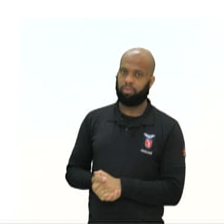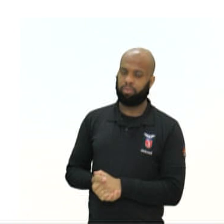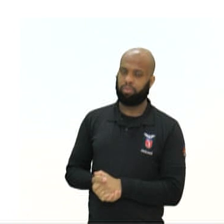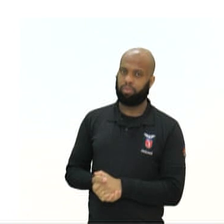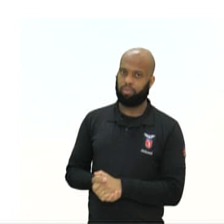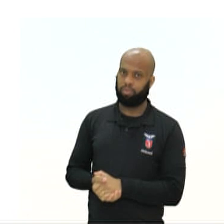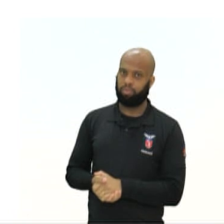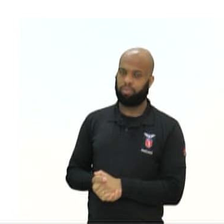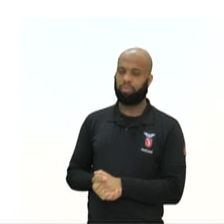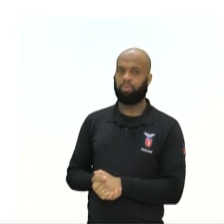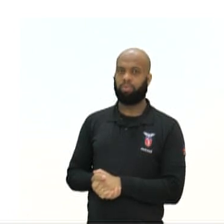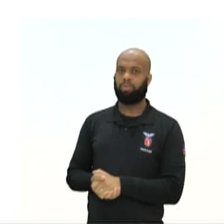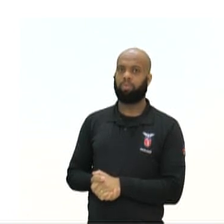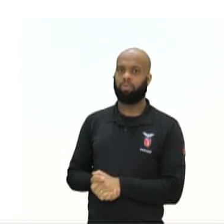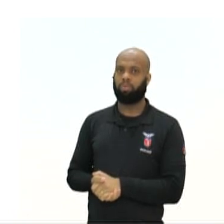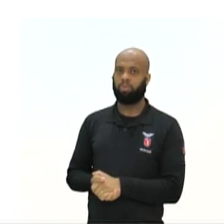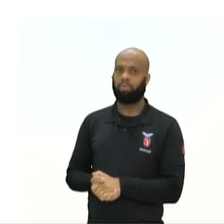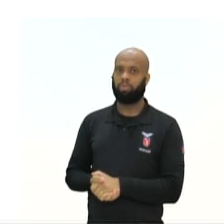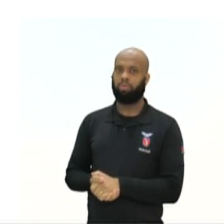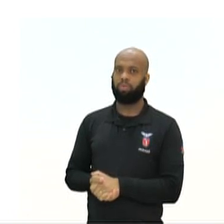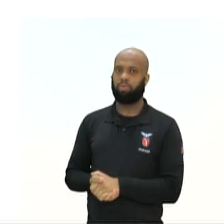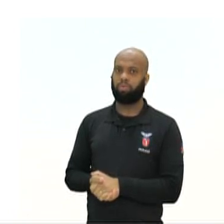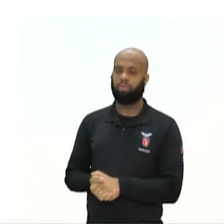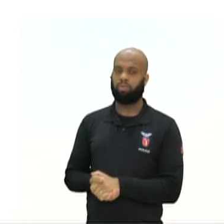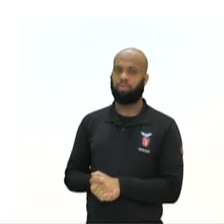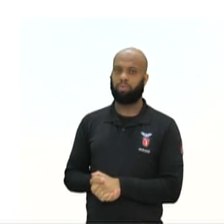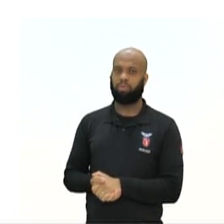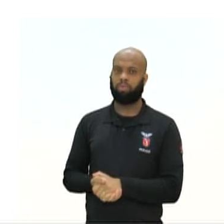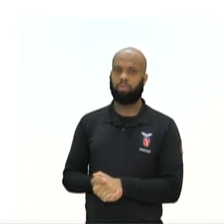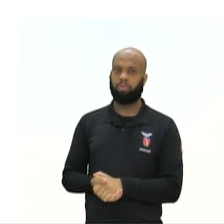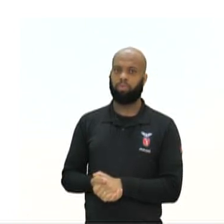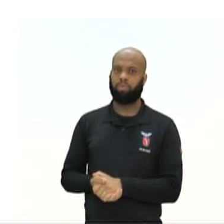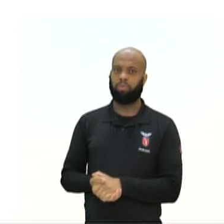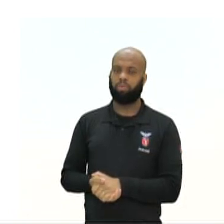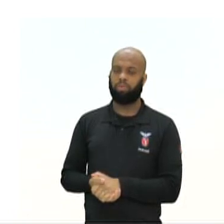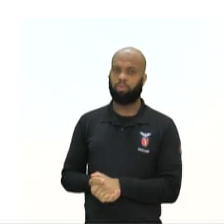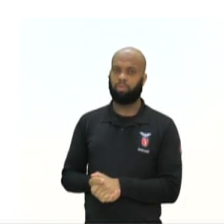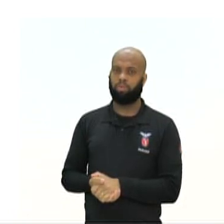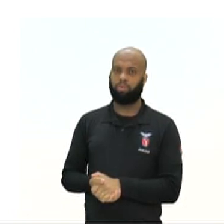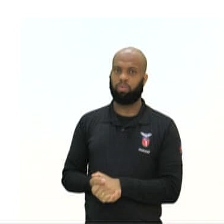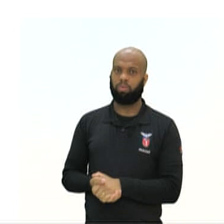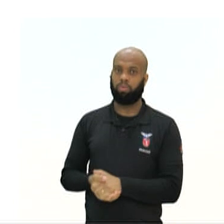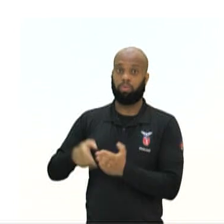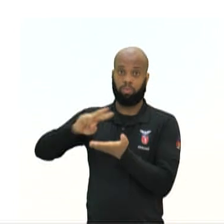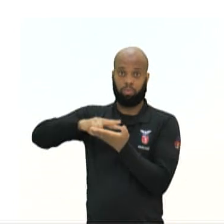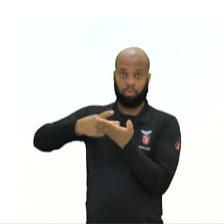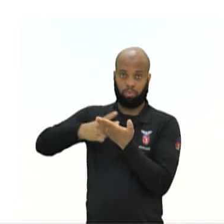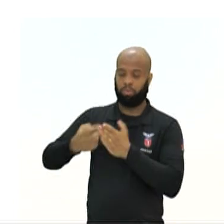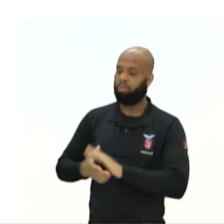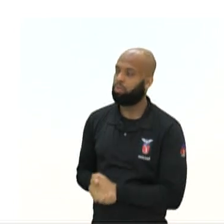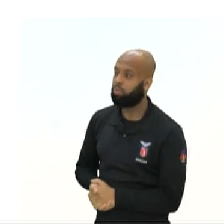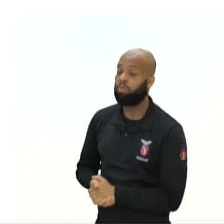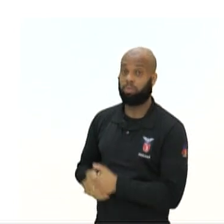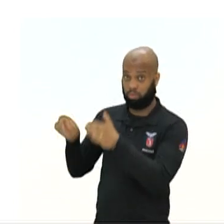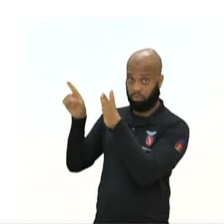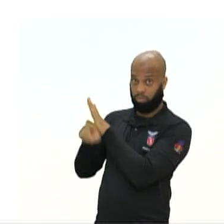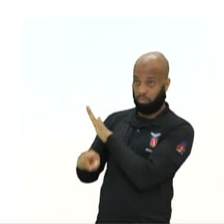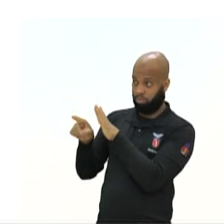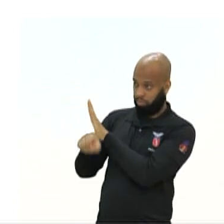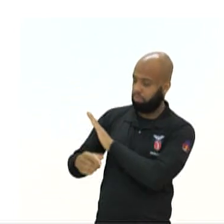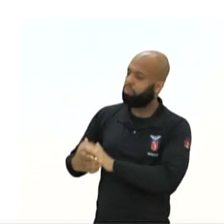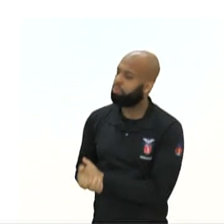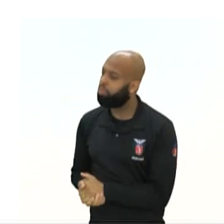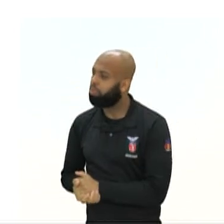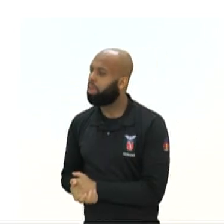an artist that you listen to that helps you get through those difficult days? A repórter